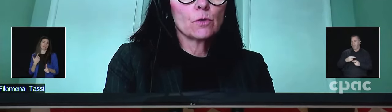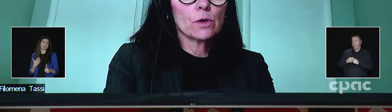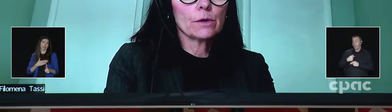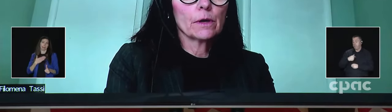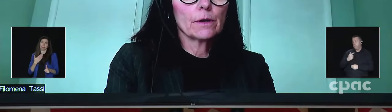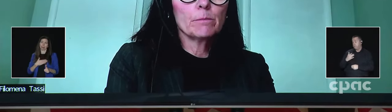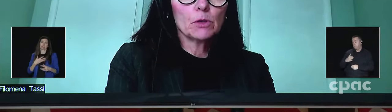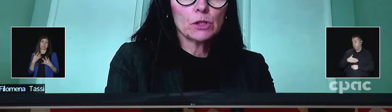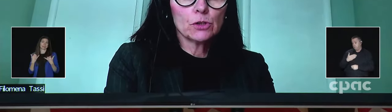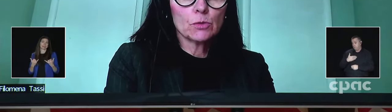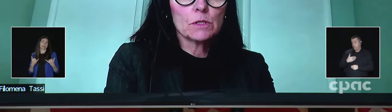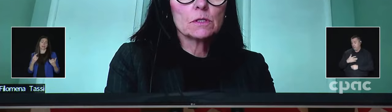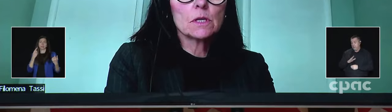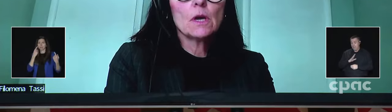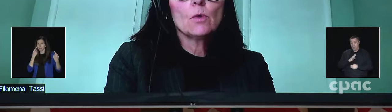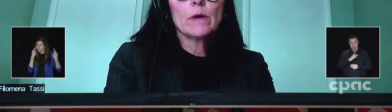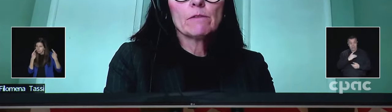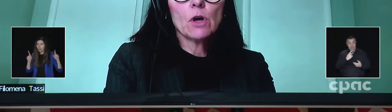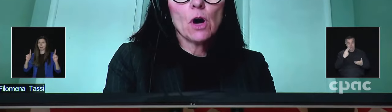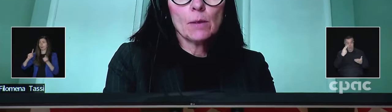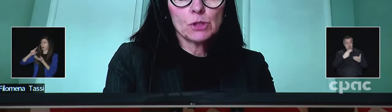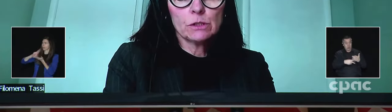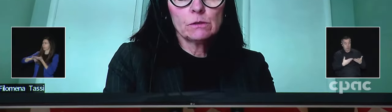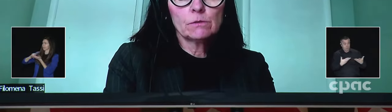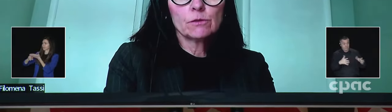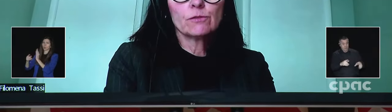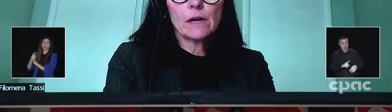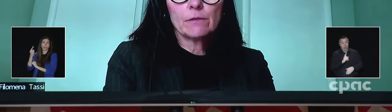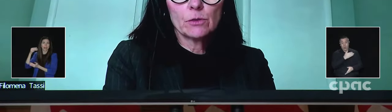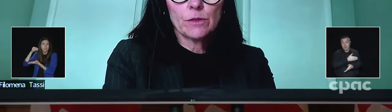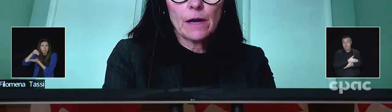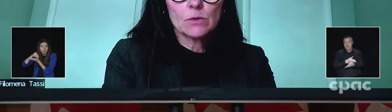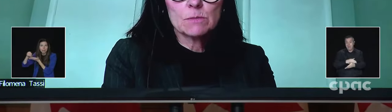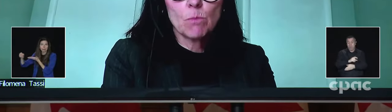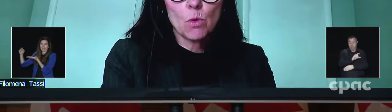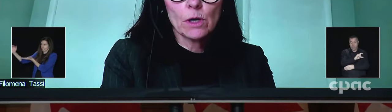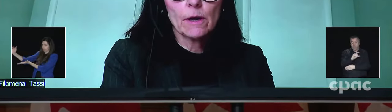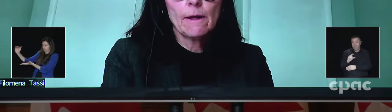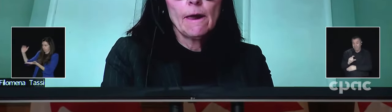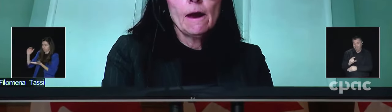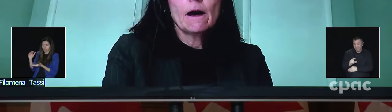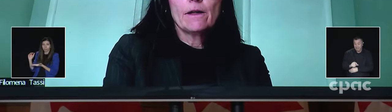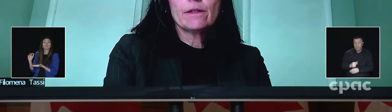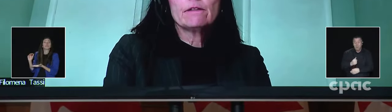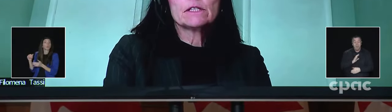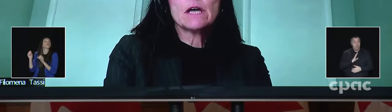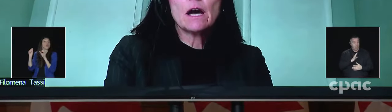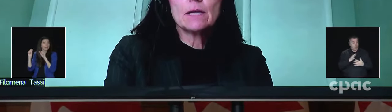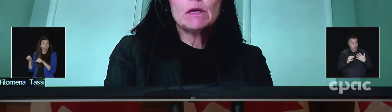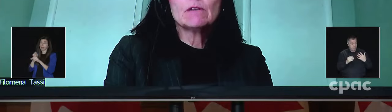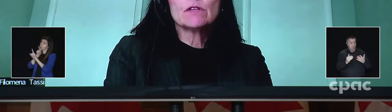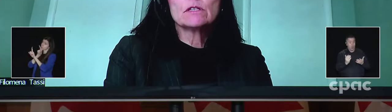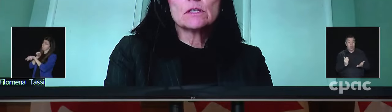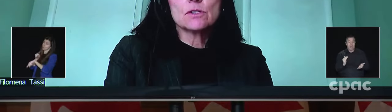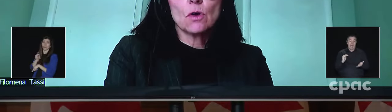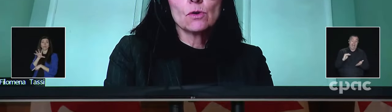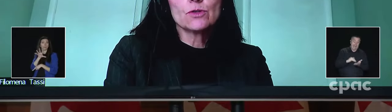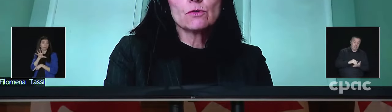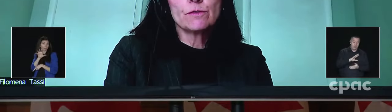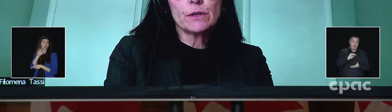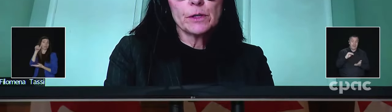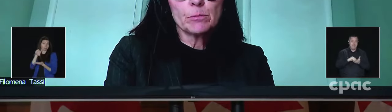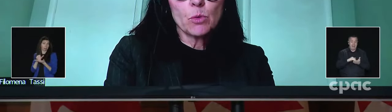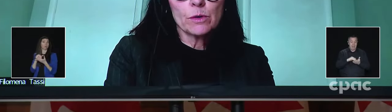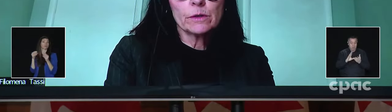know, for the million doses. We have an option for 500,000 more. I think the timing of this is